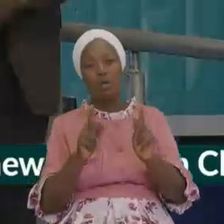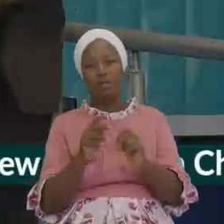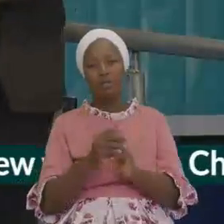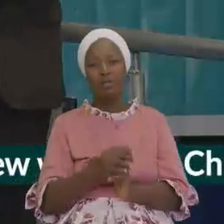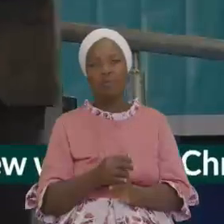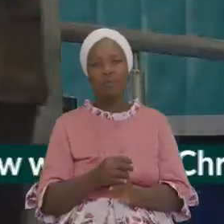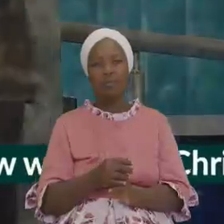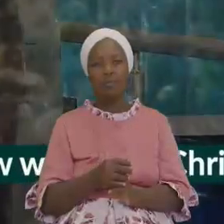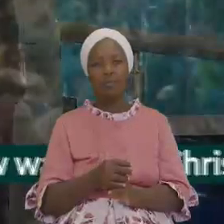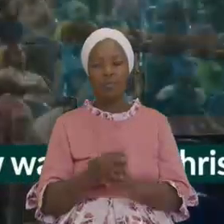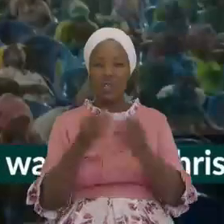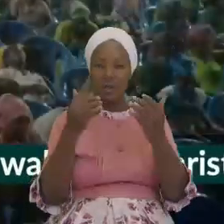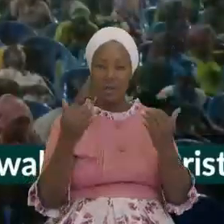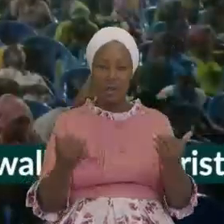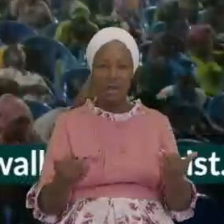Now,